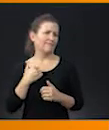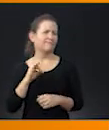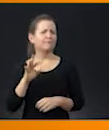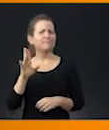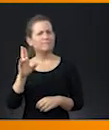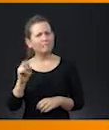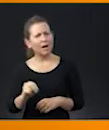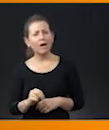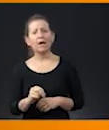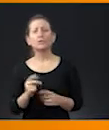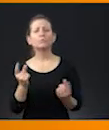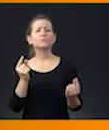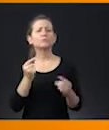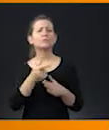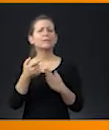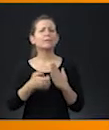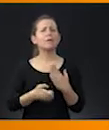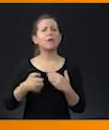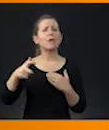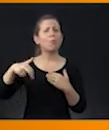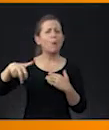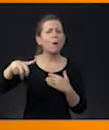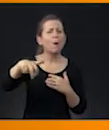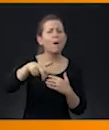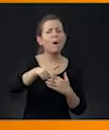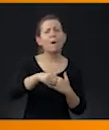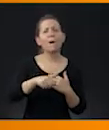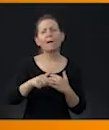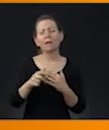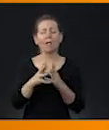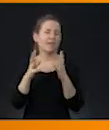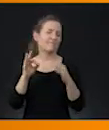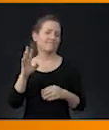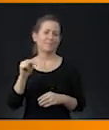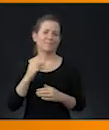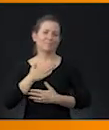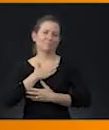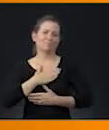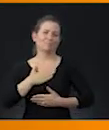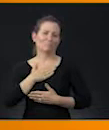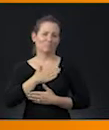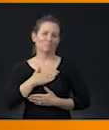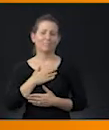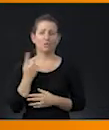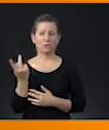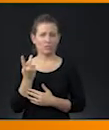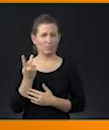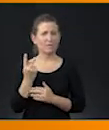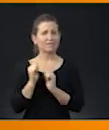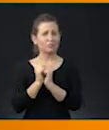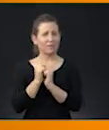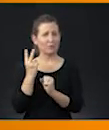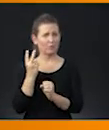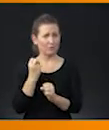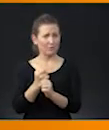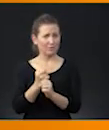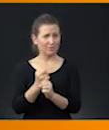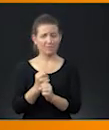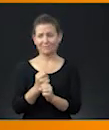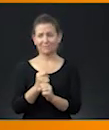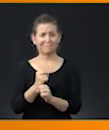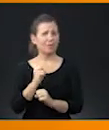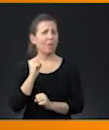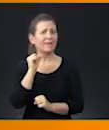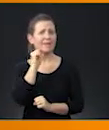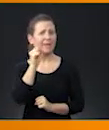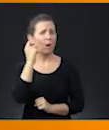go on walks every weekend, and it's just a lot of fun. I enjoy it. We've been together for 2 years, and we haven't had one fight